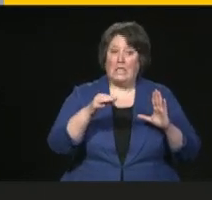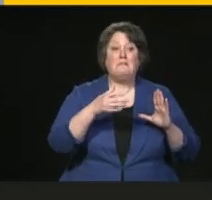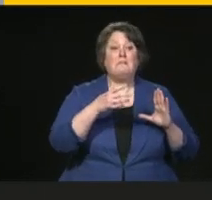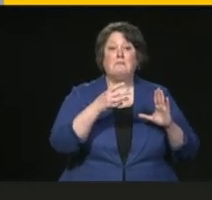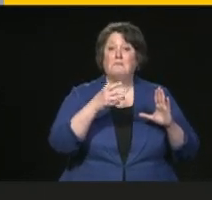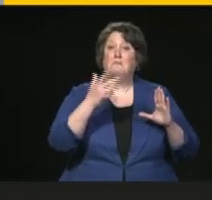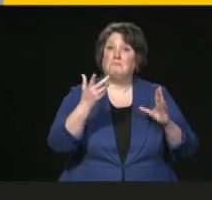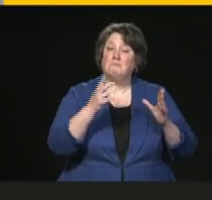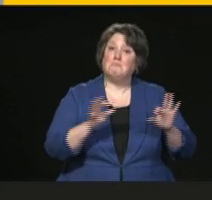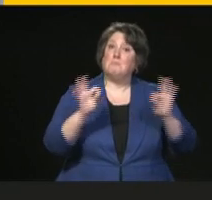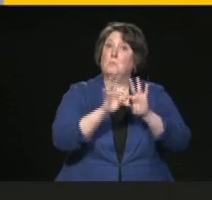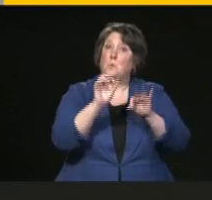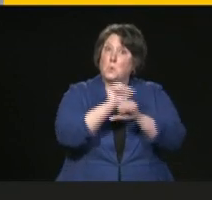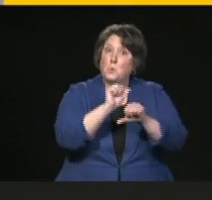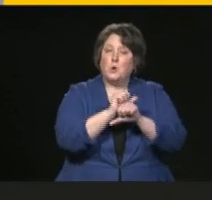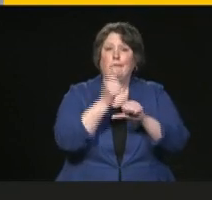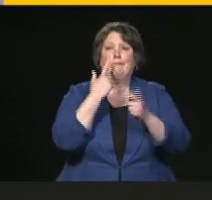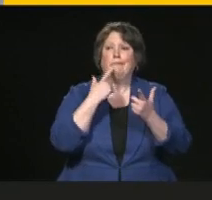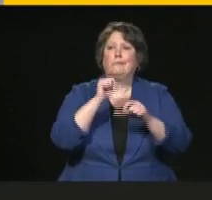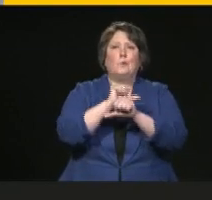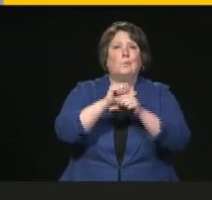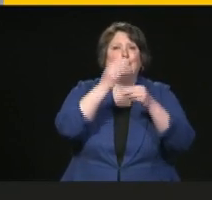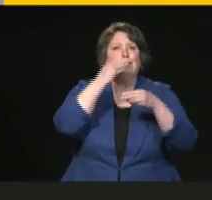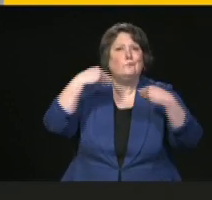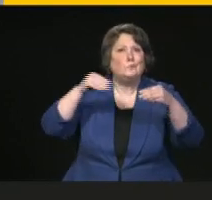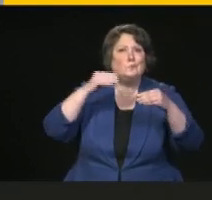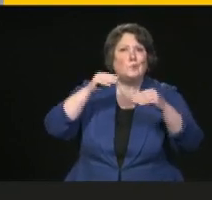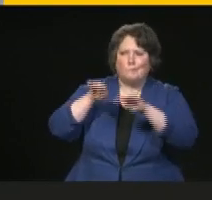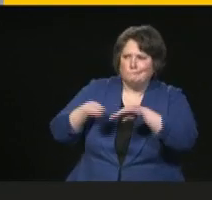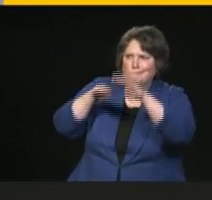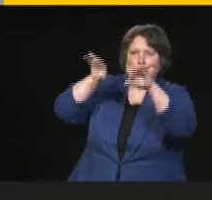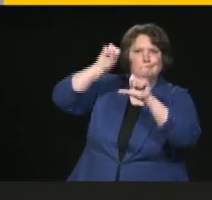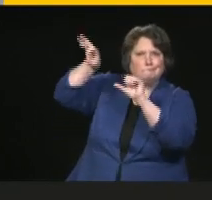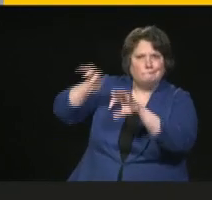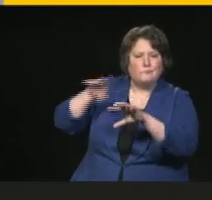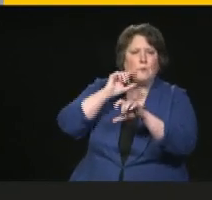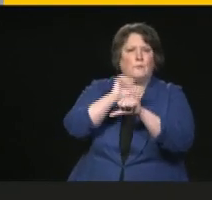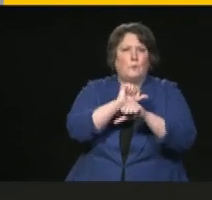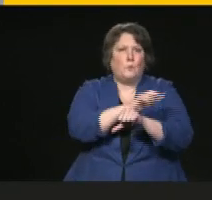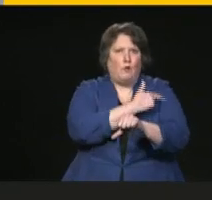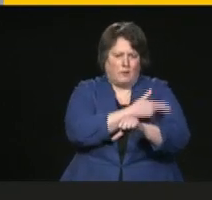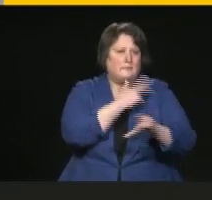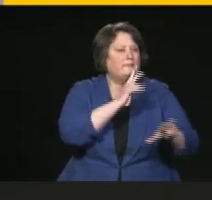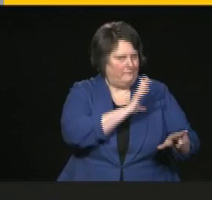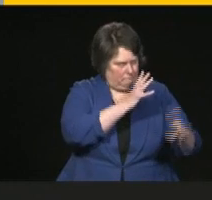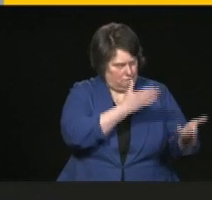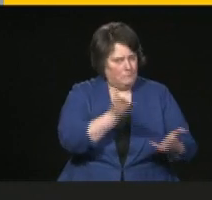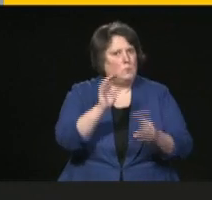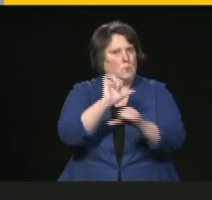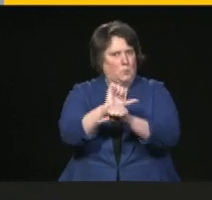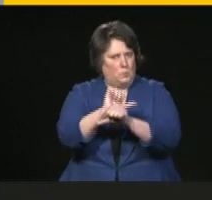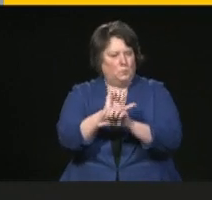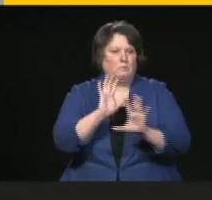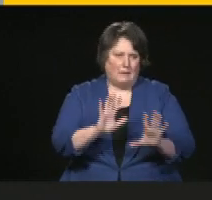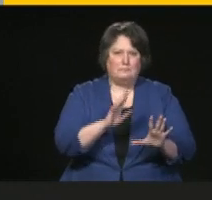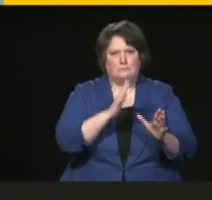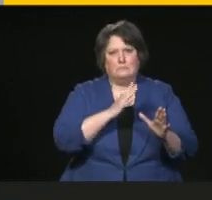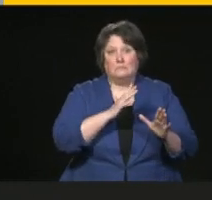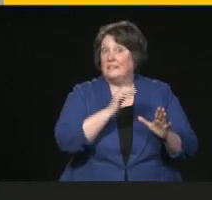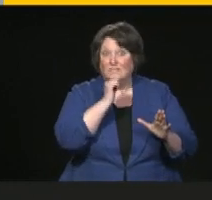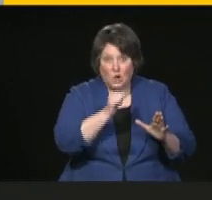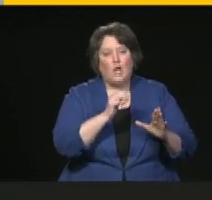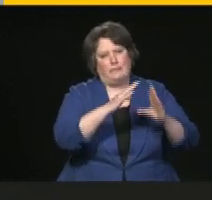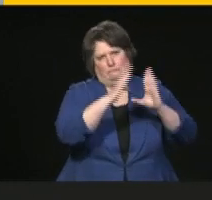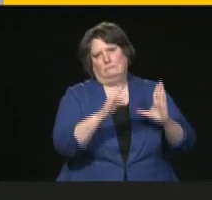shelves or working in healthcare. I know that this is really hard, but this is our